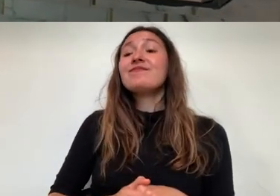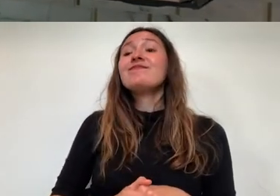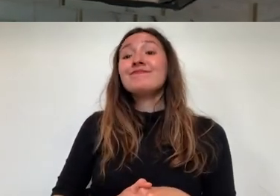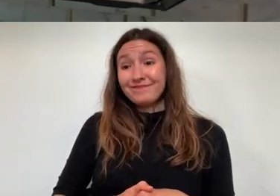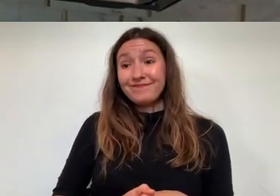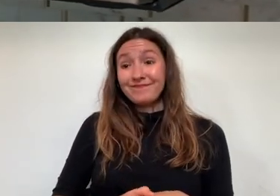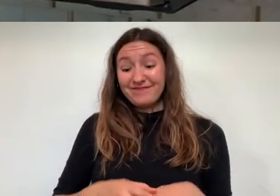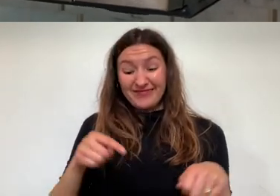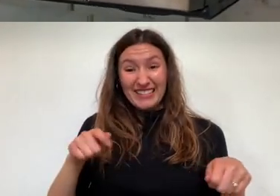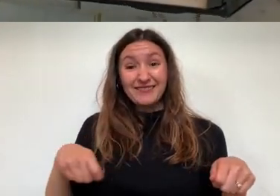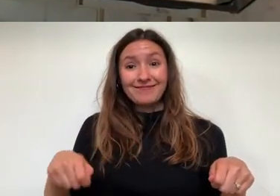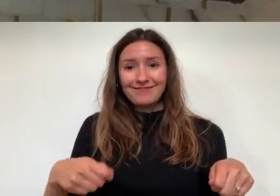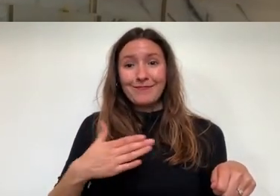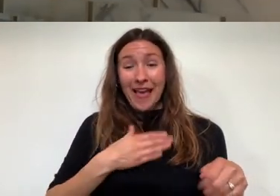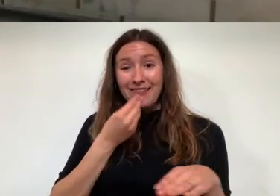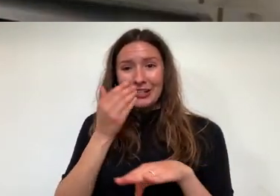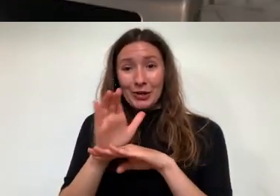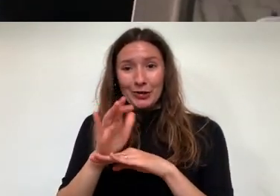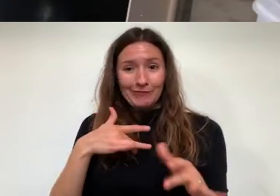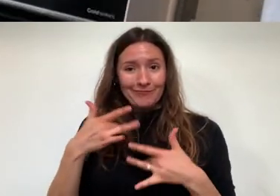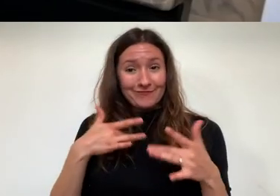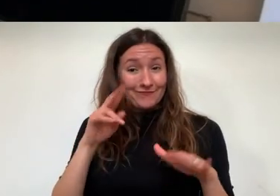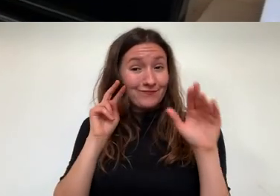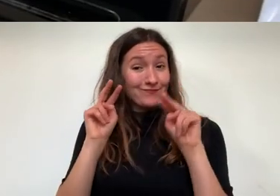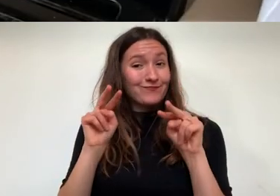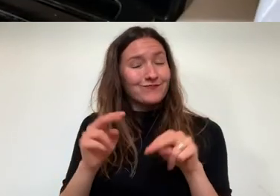this is going to be dinner.